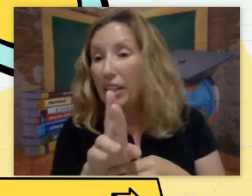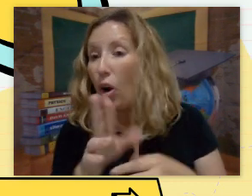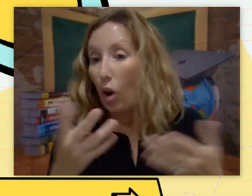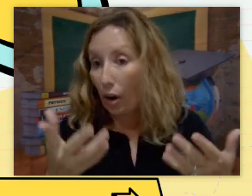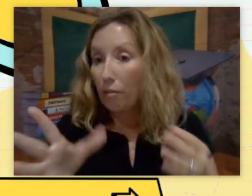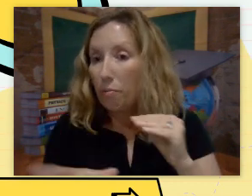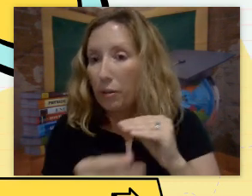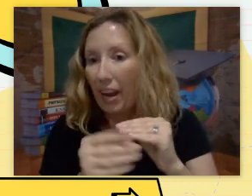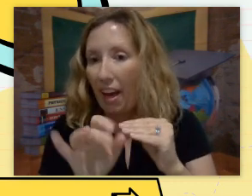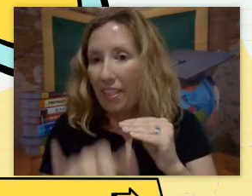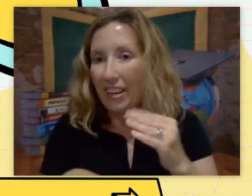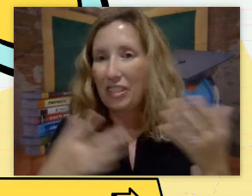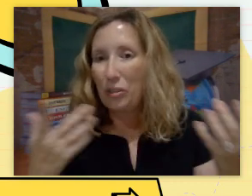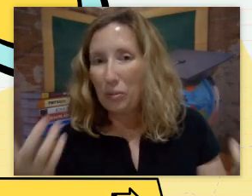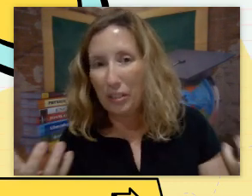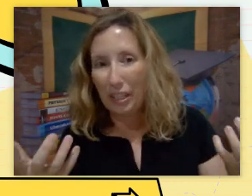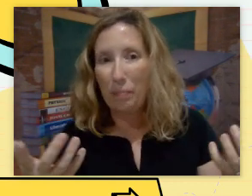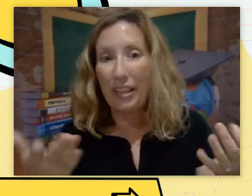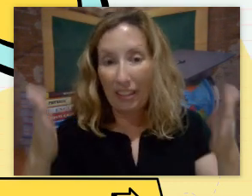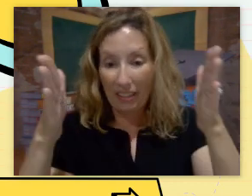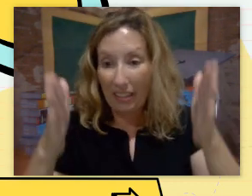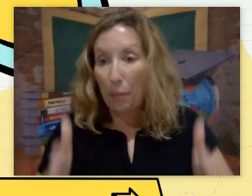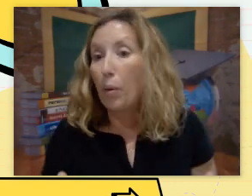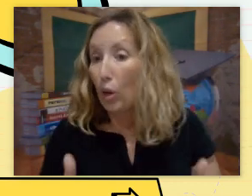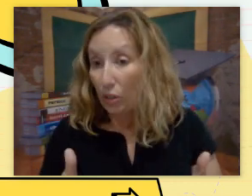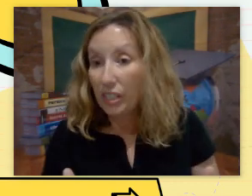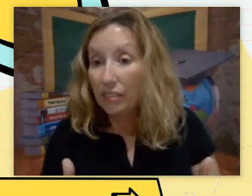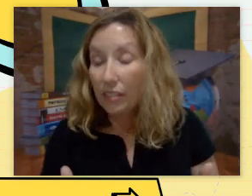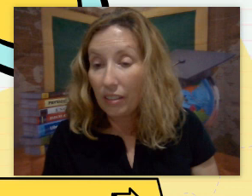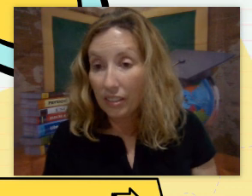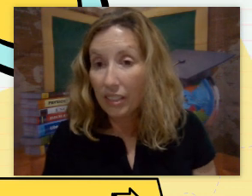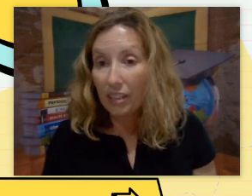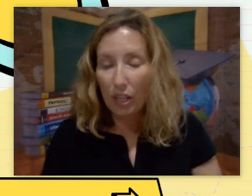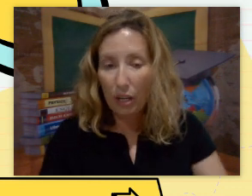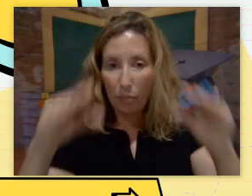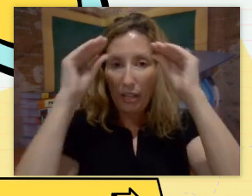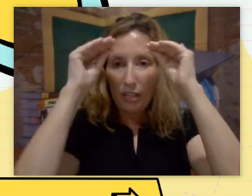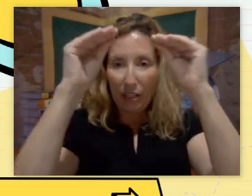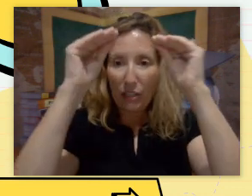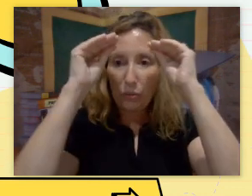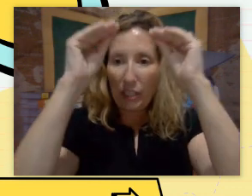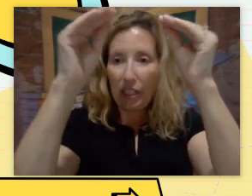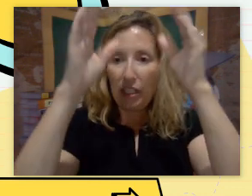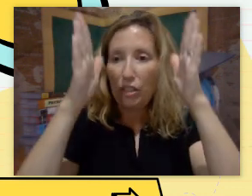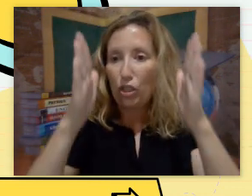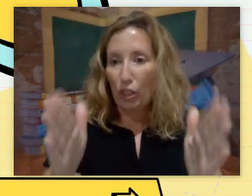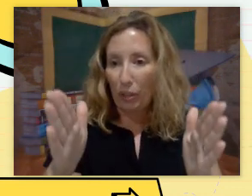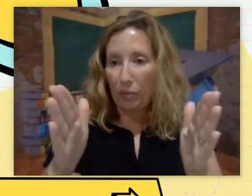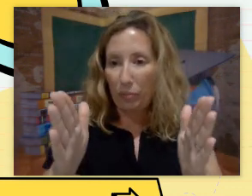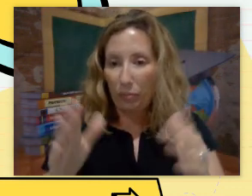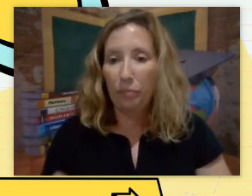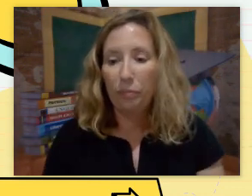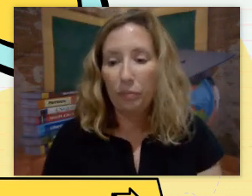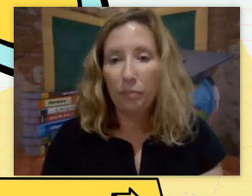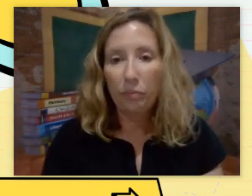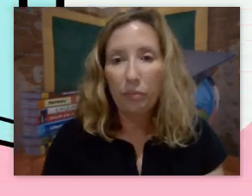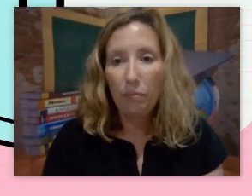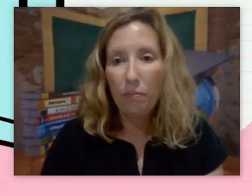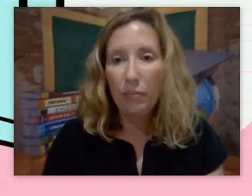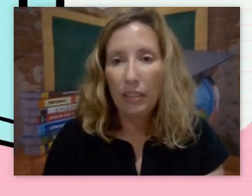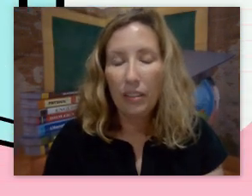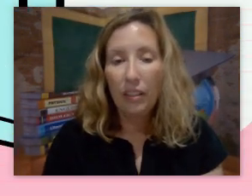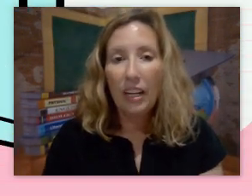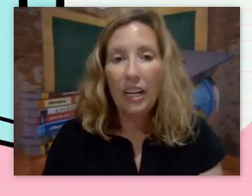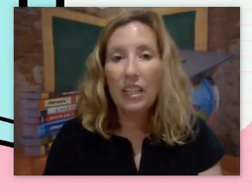of our ER, where we add that to, again, make that person that does that job. So teacher.